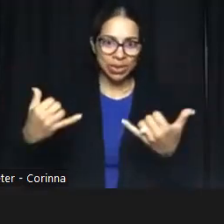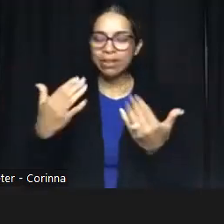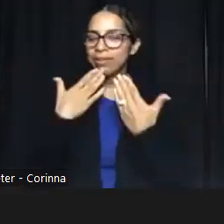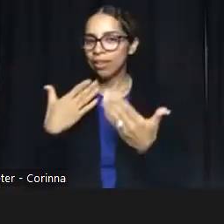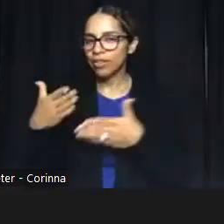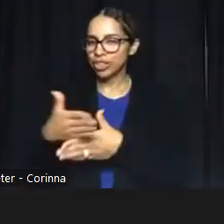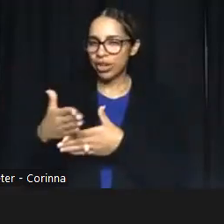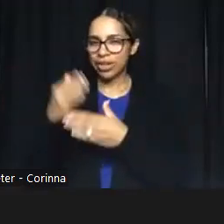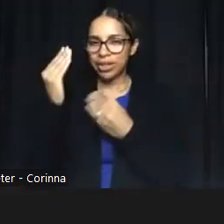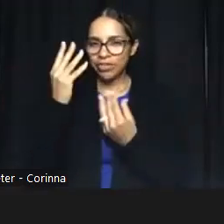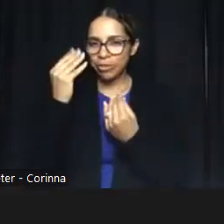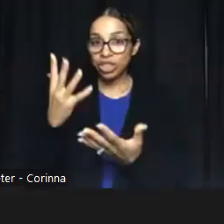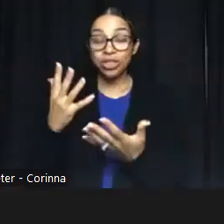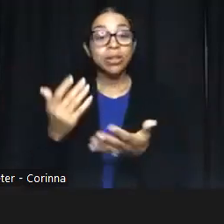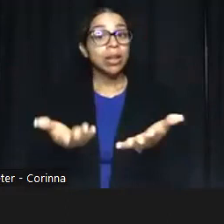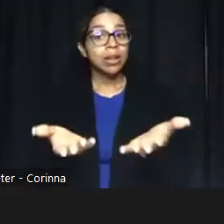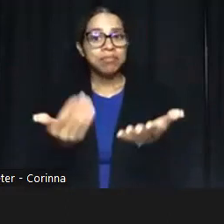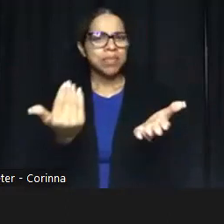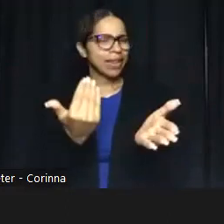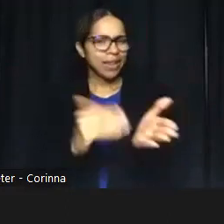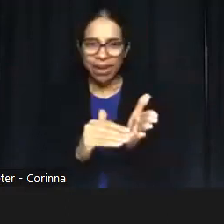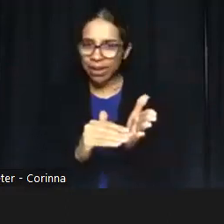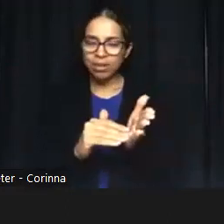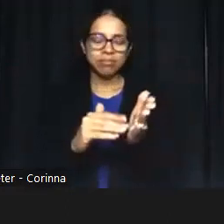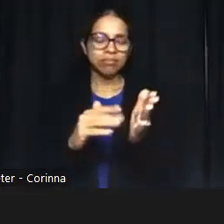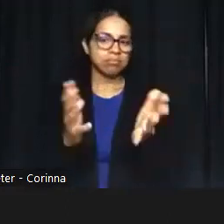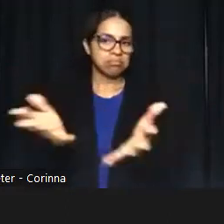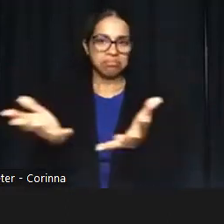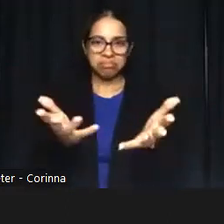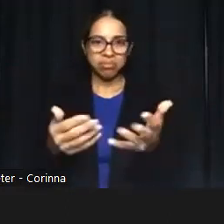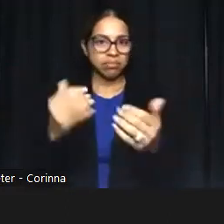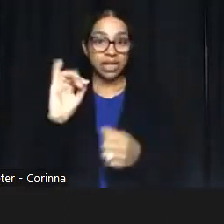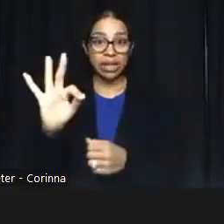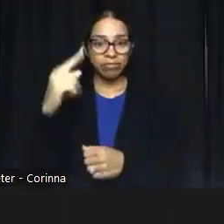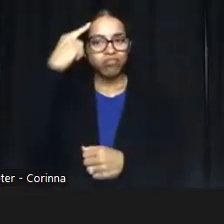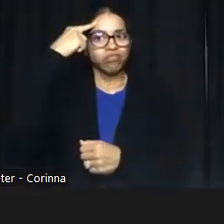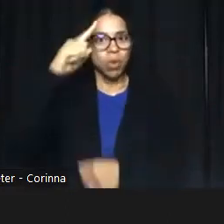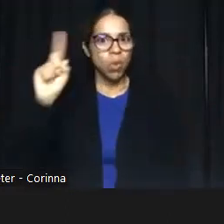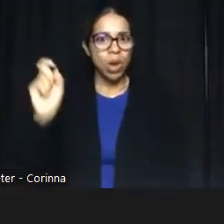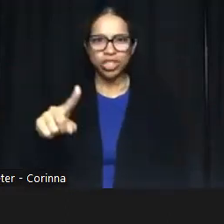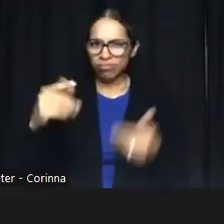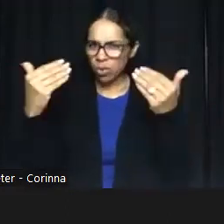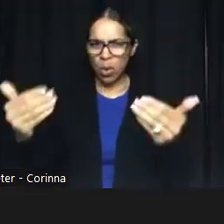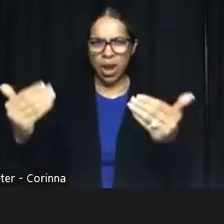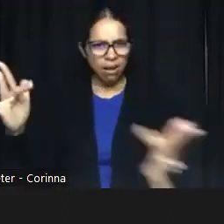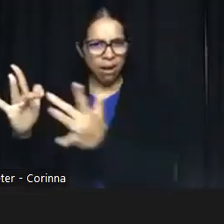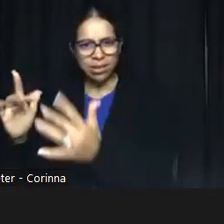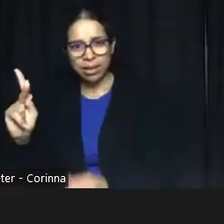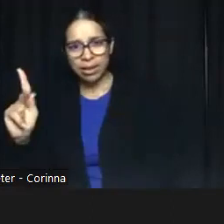information. And again, if questions come up for anyone, you can reach out to Katie or you can reach out to myself, and we'll make